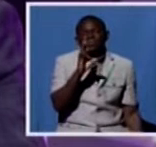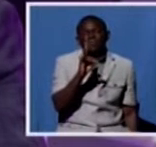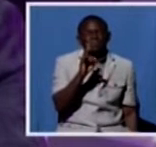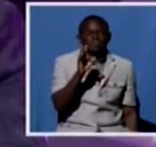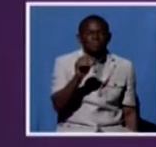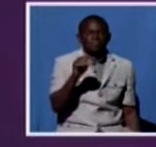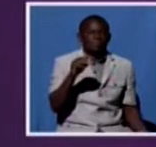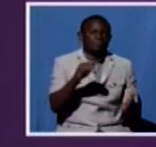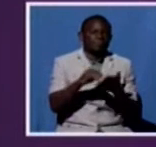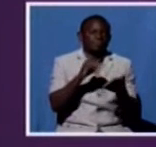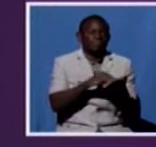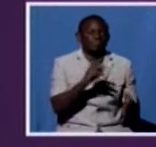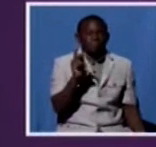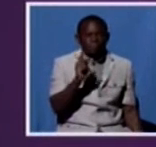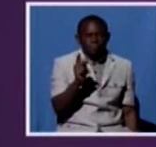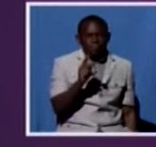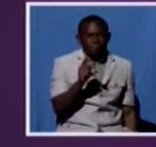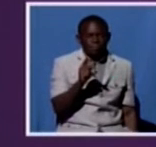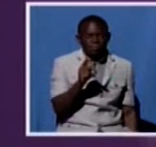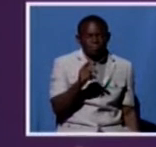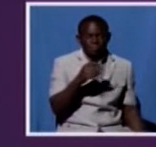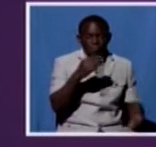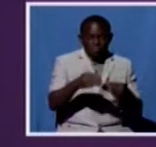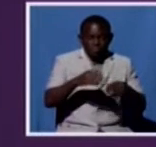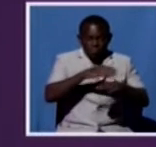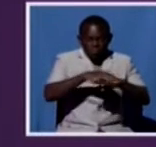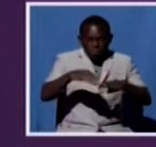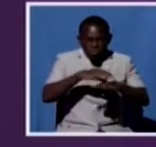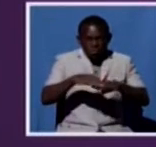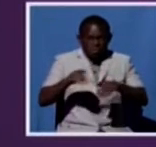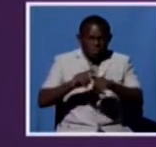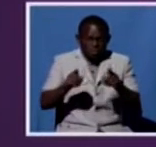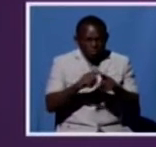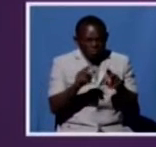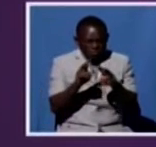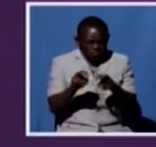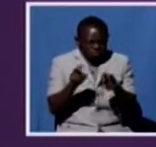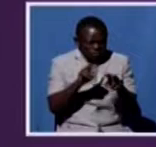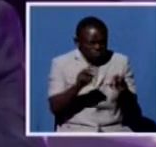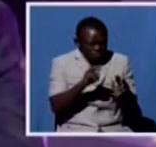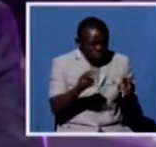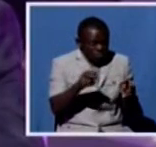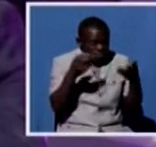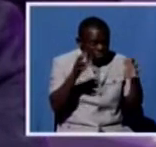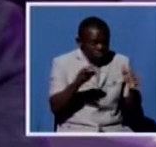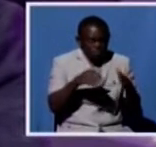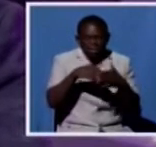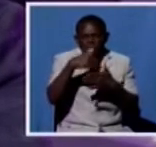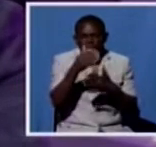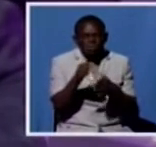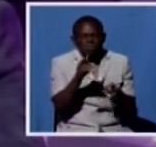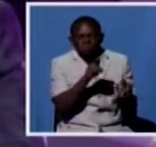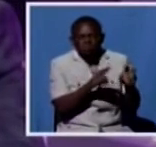activities. So we scrutinize the documents carefully, we go out on site and ensure that we thoroughly check. So we bought